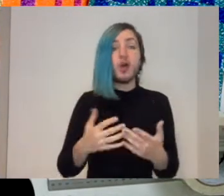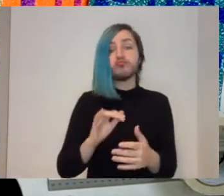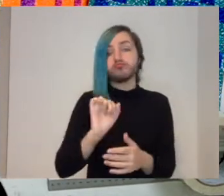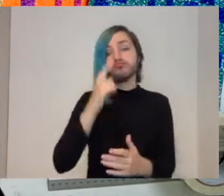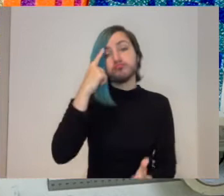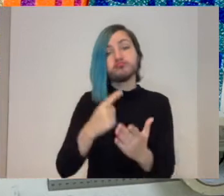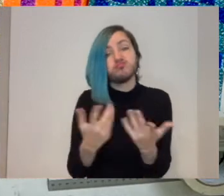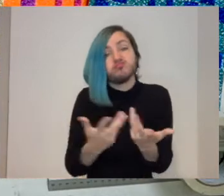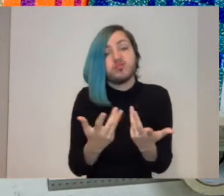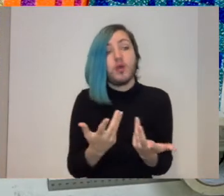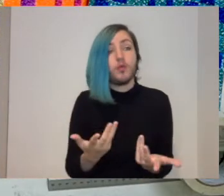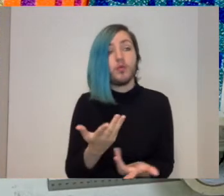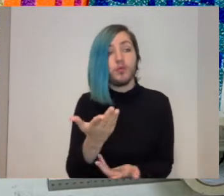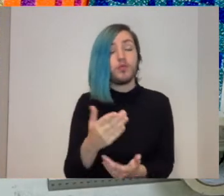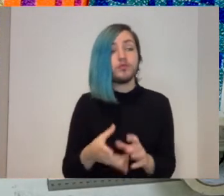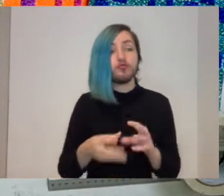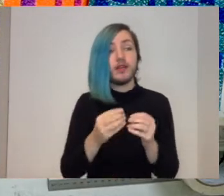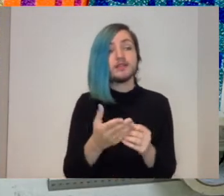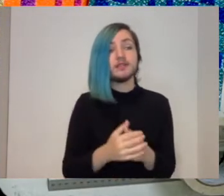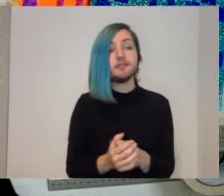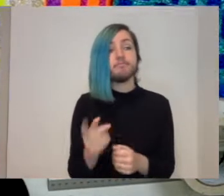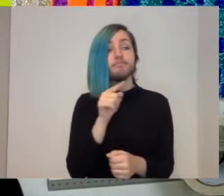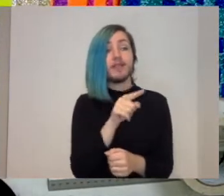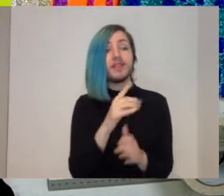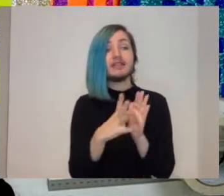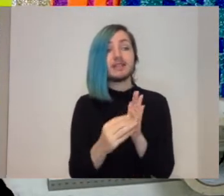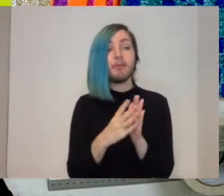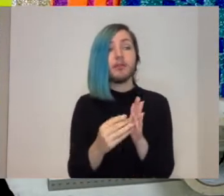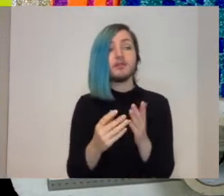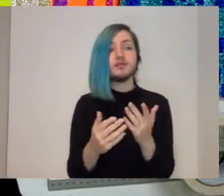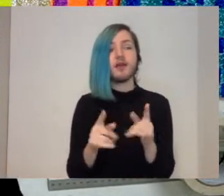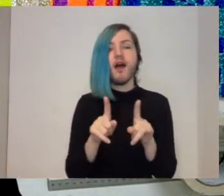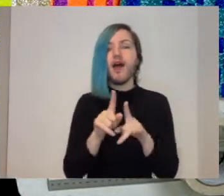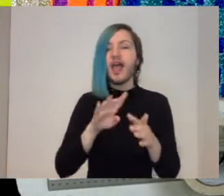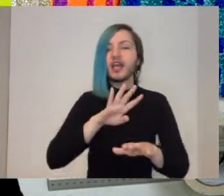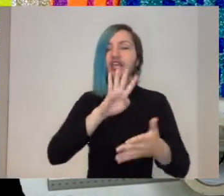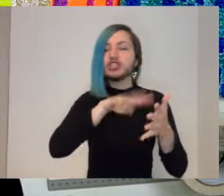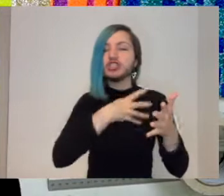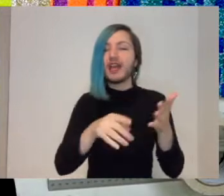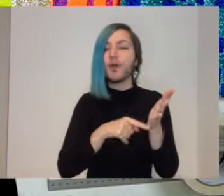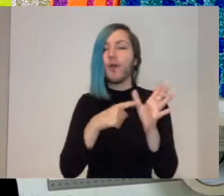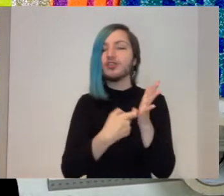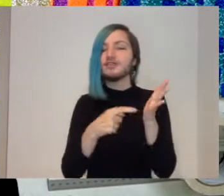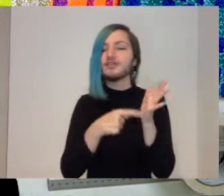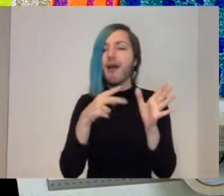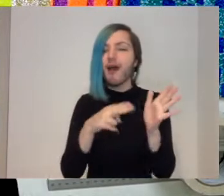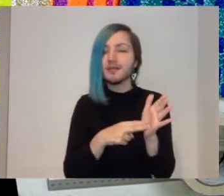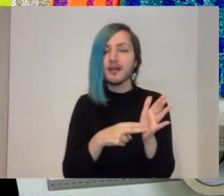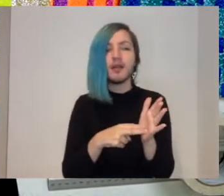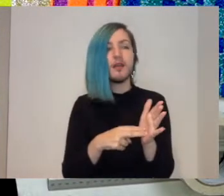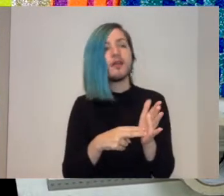how you want to do that. And then these ones are like sort of checks and tartans. So